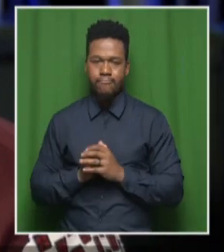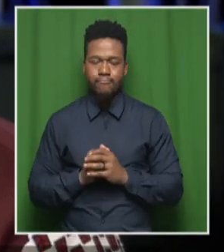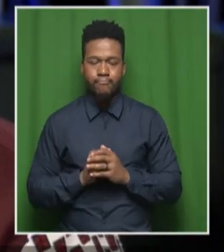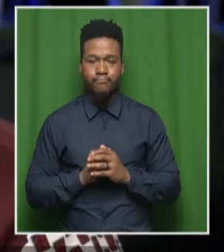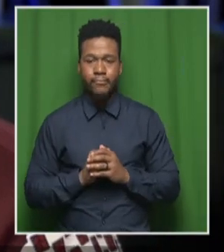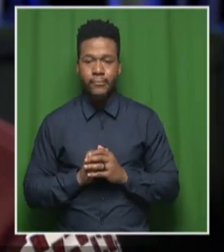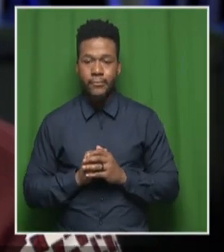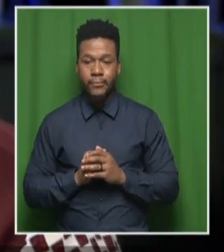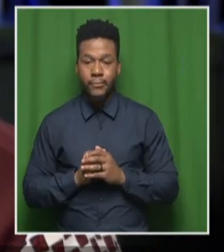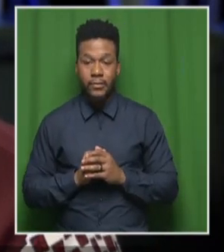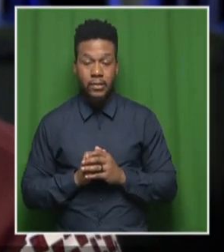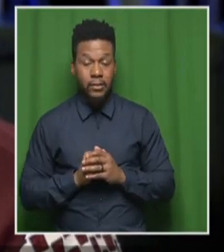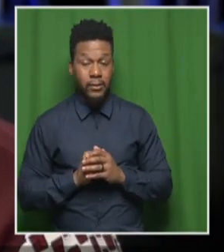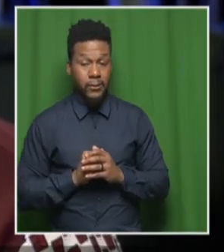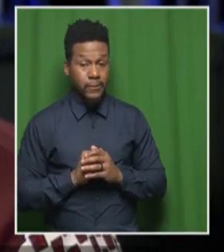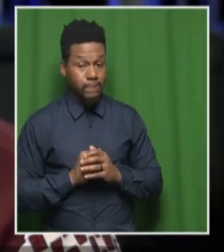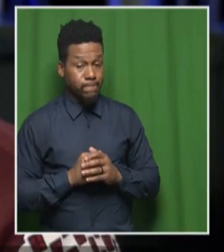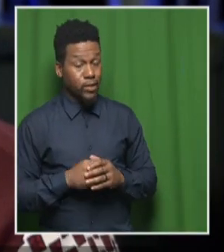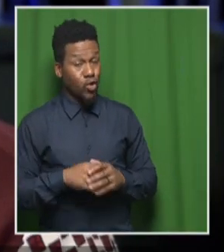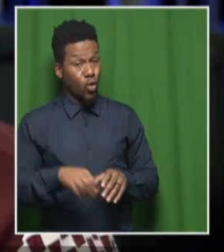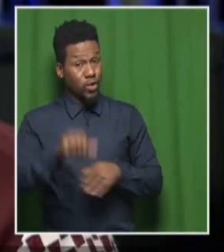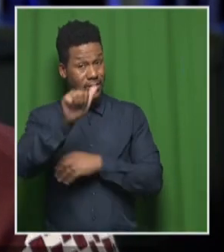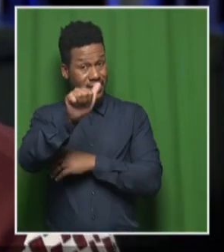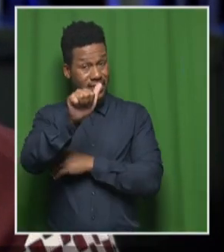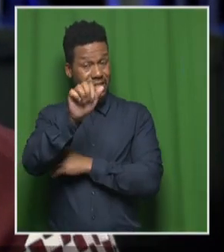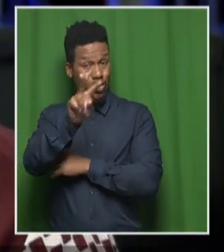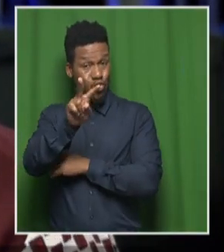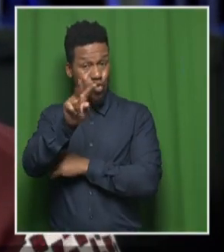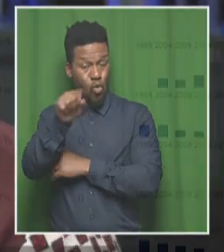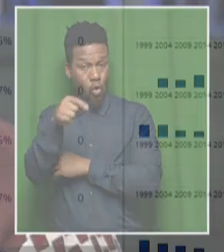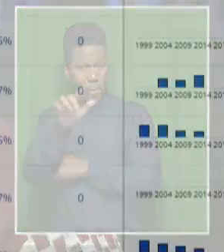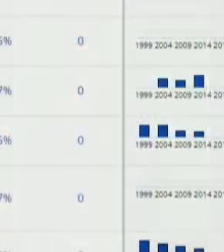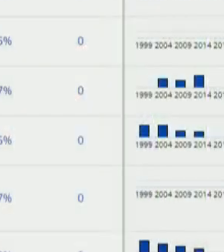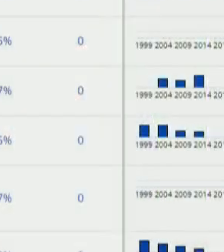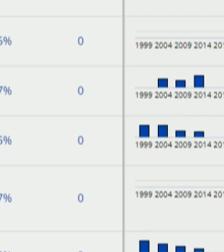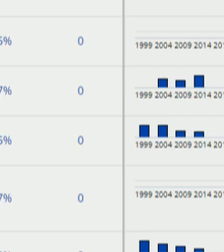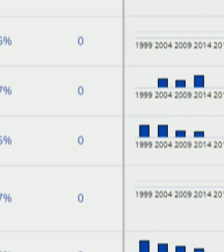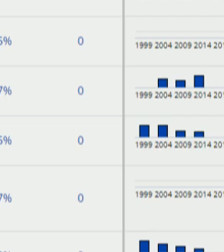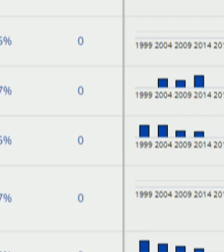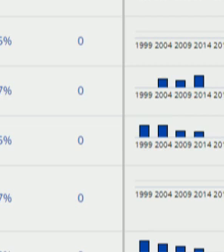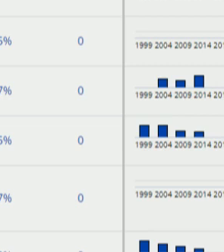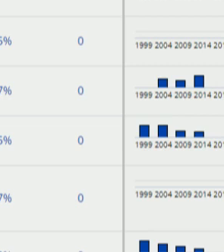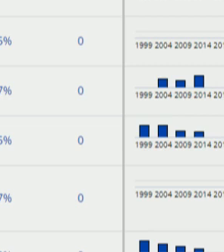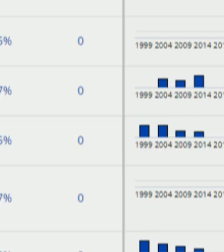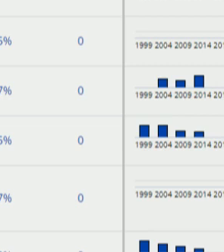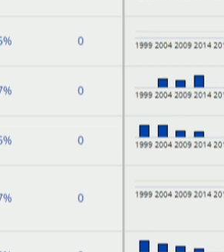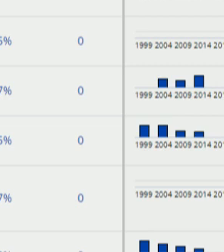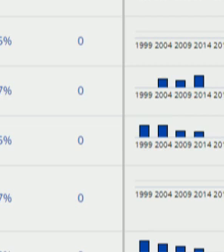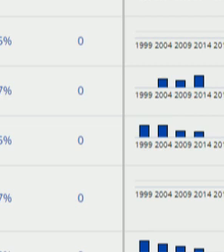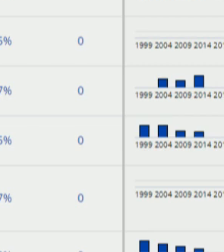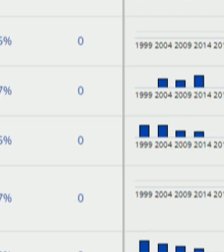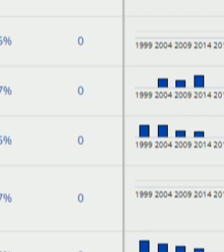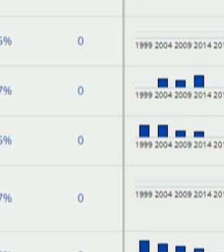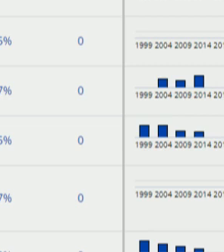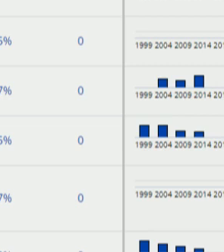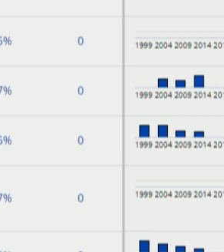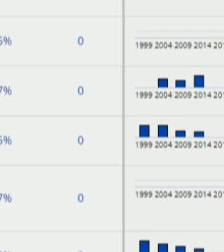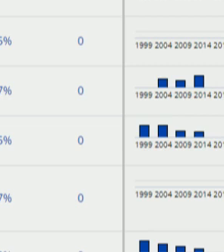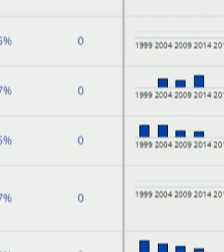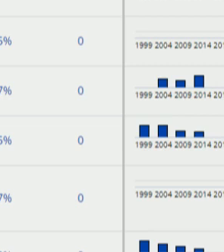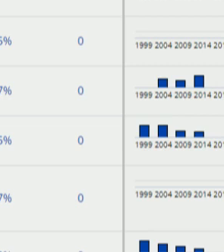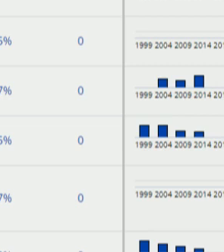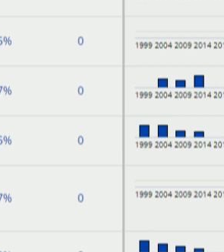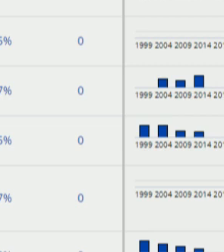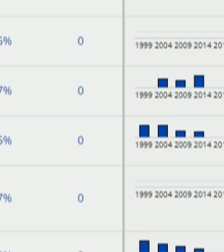And 62.5% has been captured, close but yet too far. How are you feeling at this moment? Are you optimistic